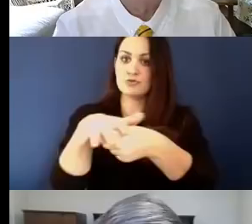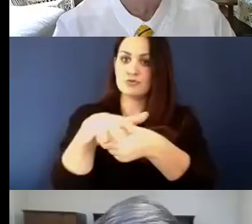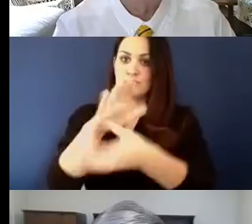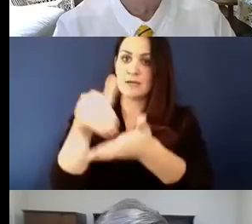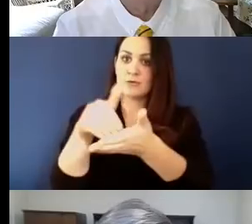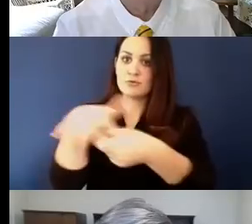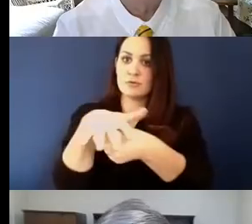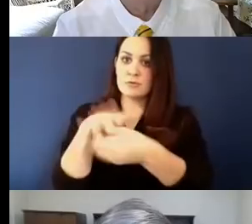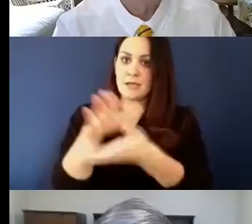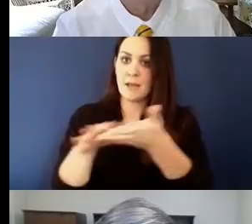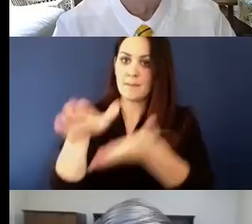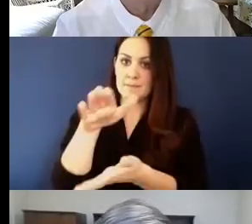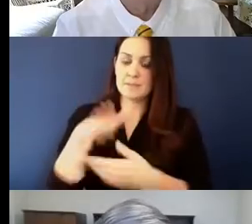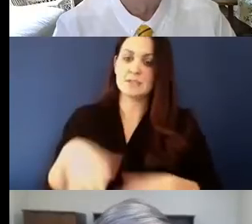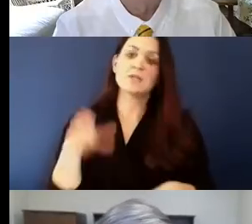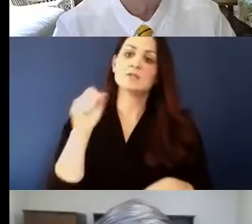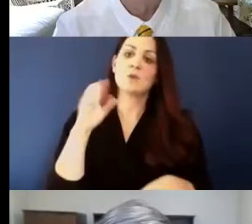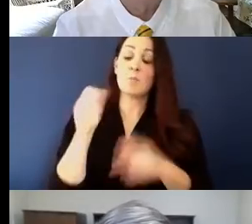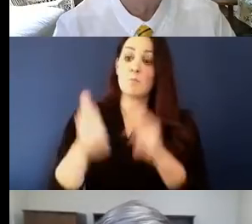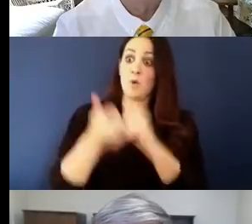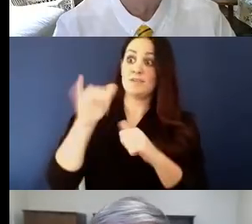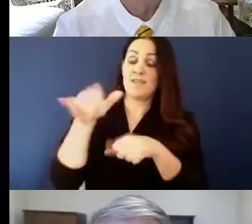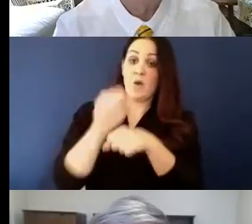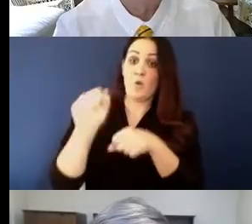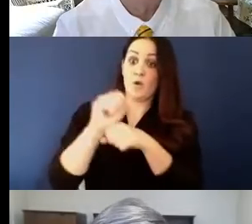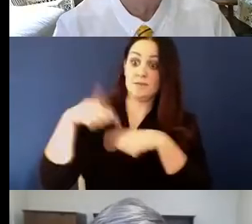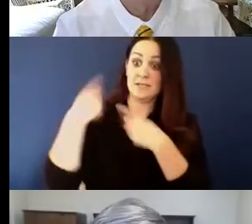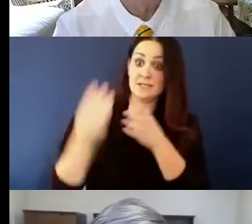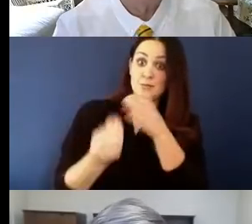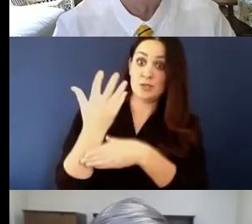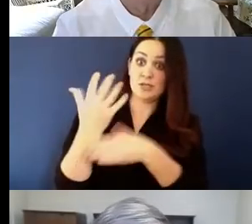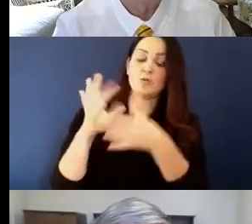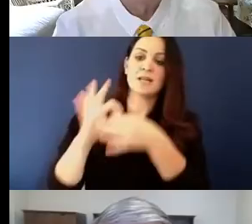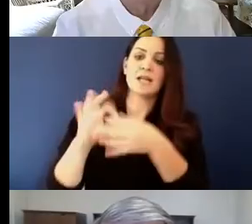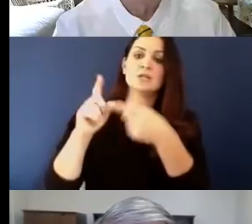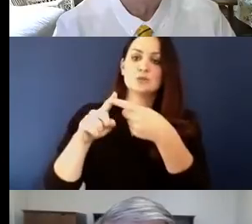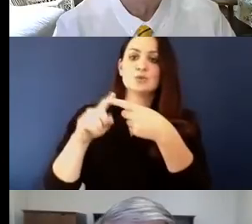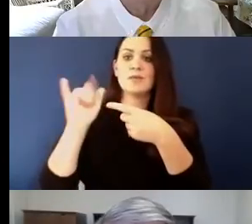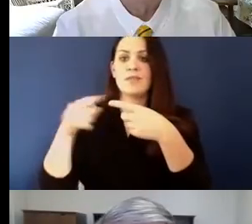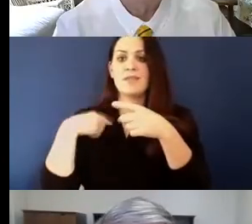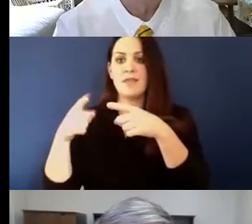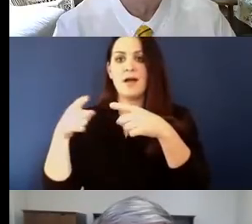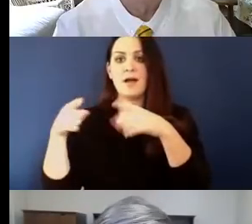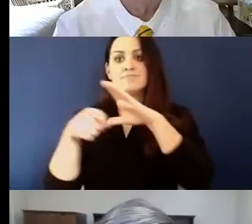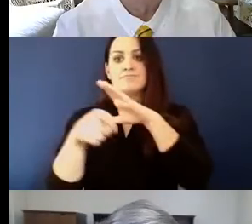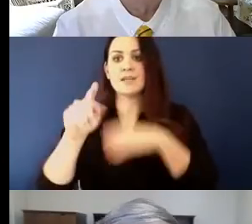or almost all of it, since spring has been related to completion of that utility